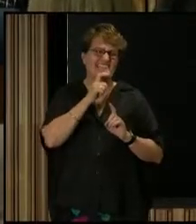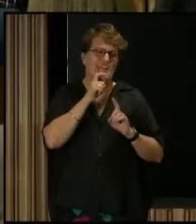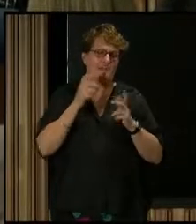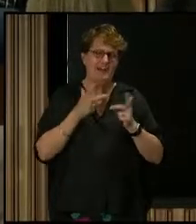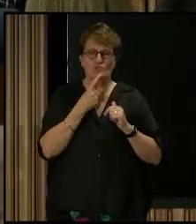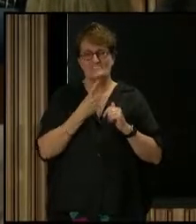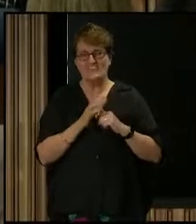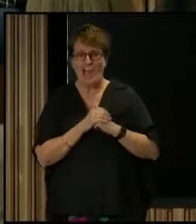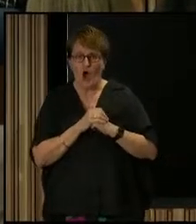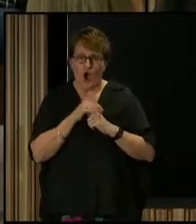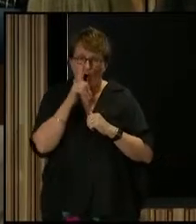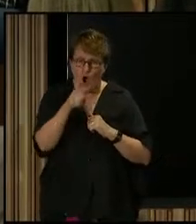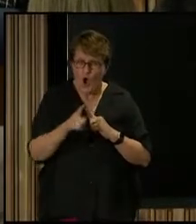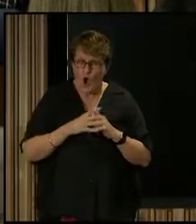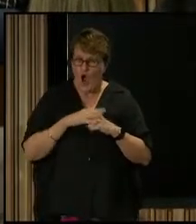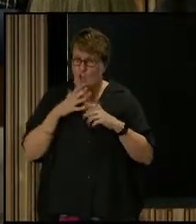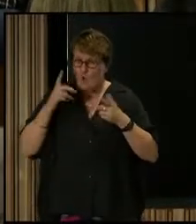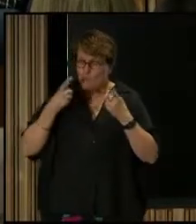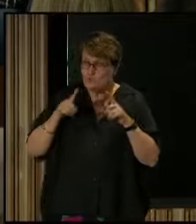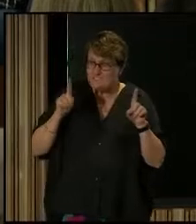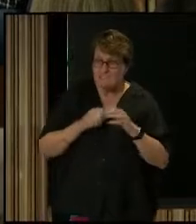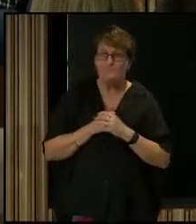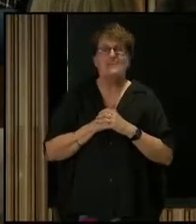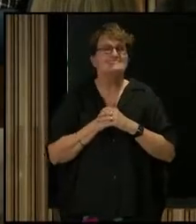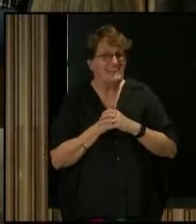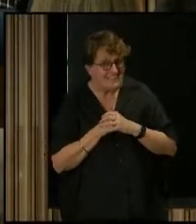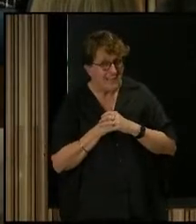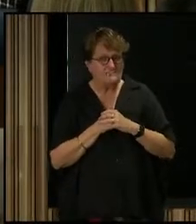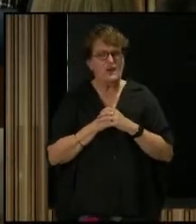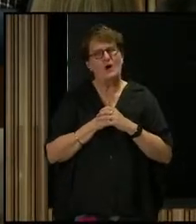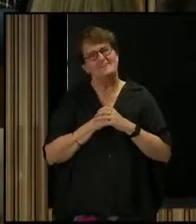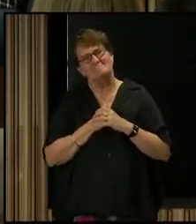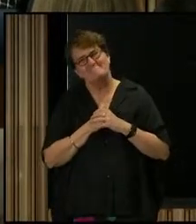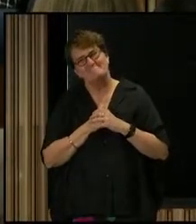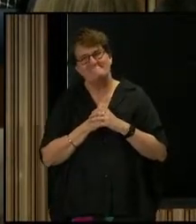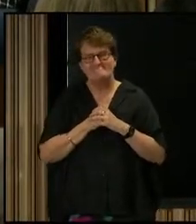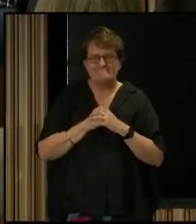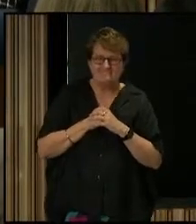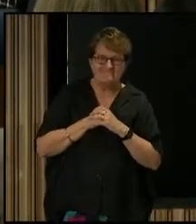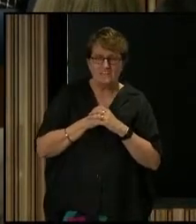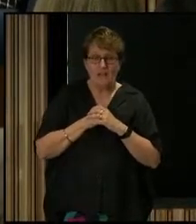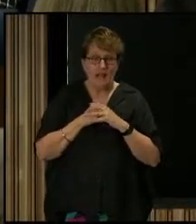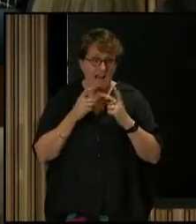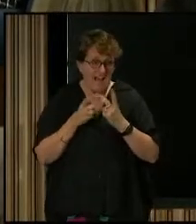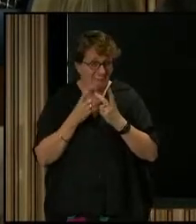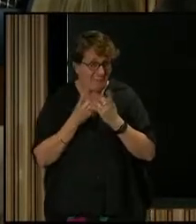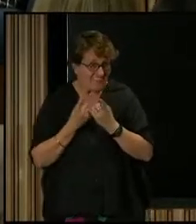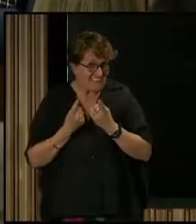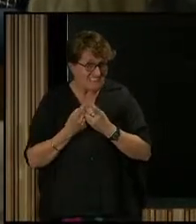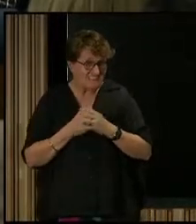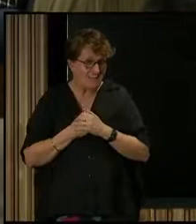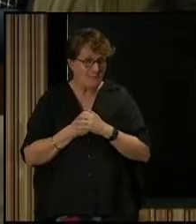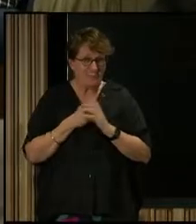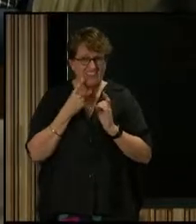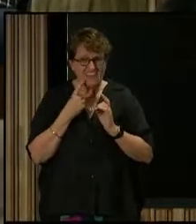Have I seen you on TV? And you're like, no, I just have a space music band. And they're like, oh, that's nice. What else do you do? Like, there's a proper